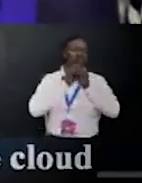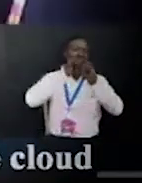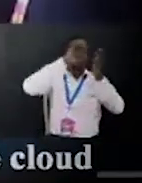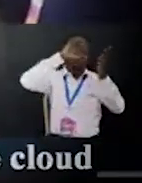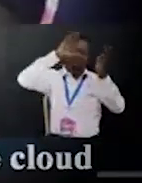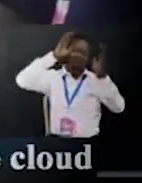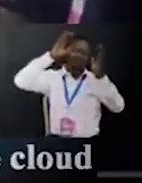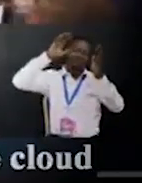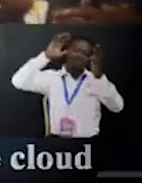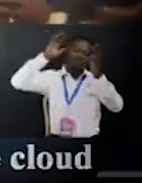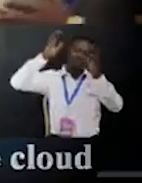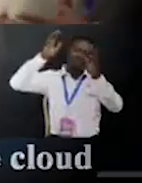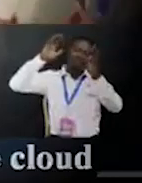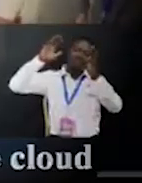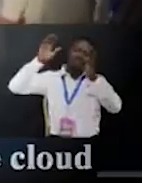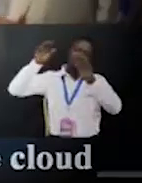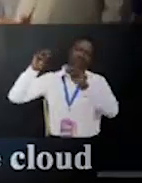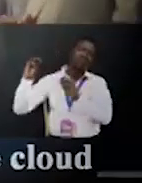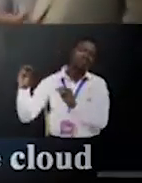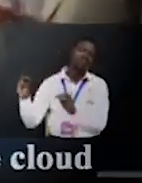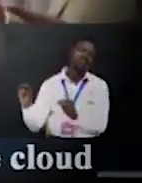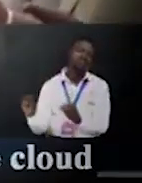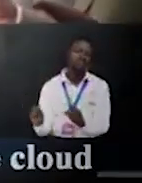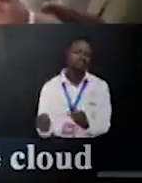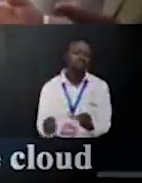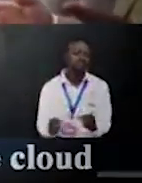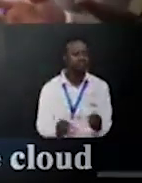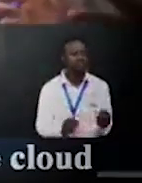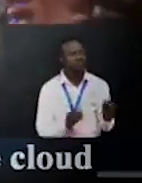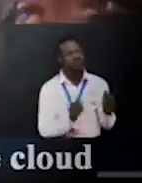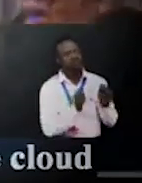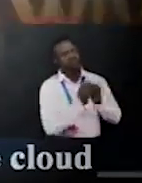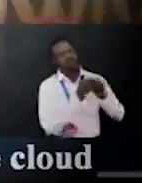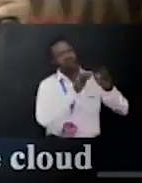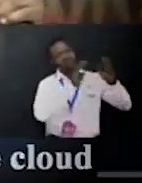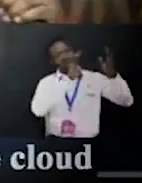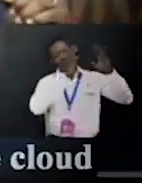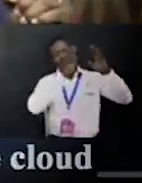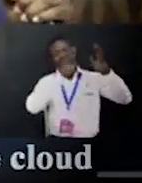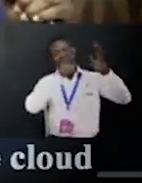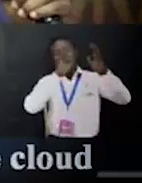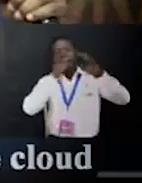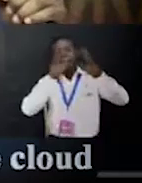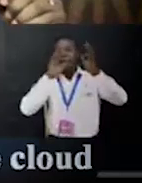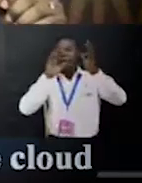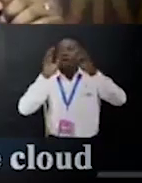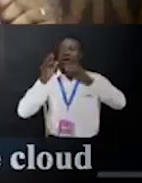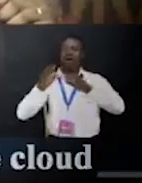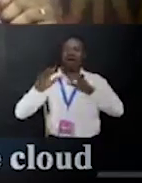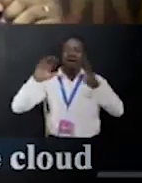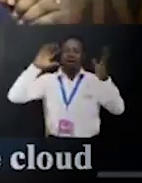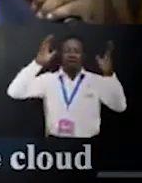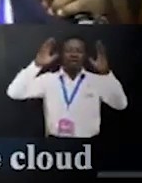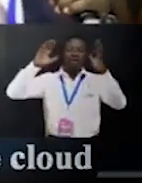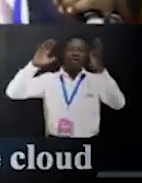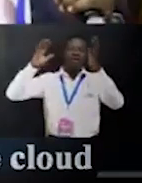Of our hands, it's not just in the atmosphere, but the wind. We are raising our hands of glory into moving, the cloud of